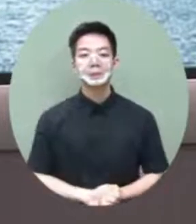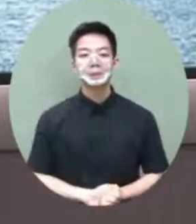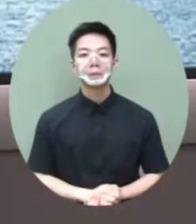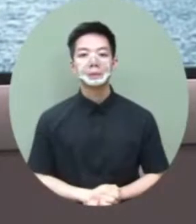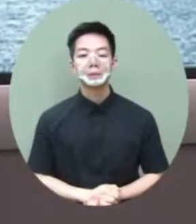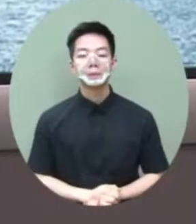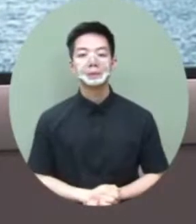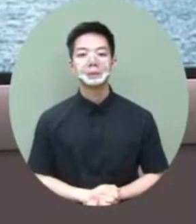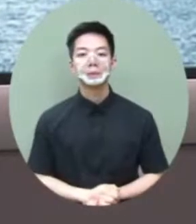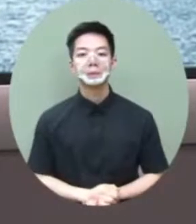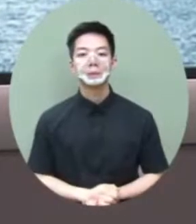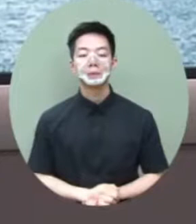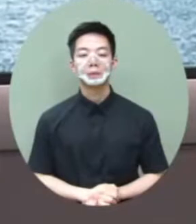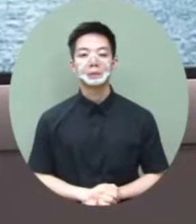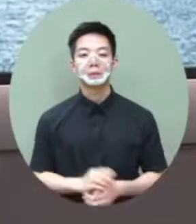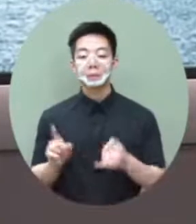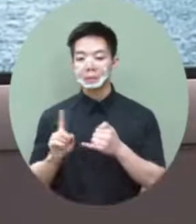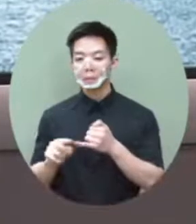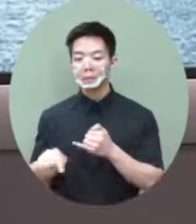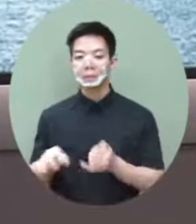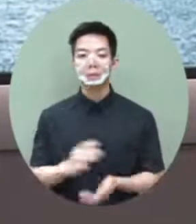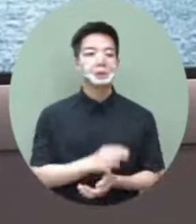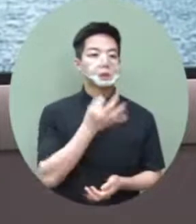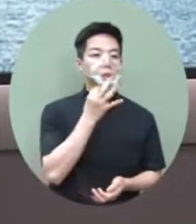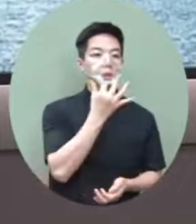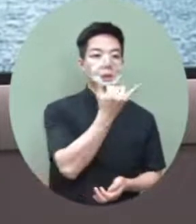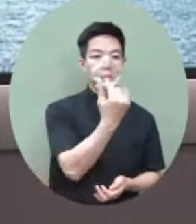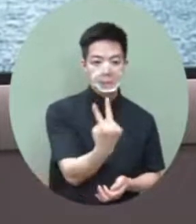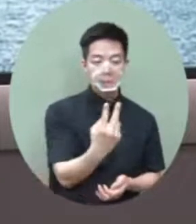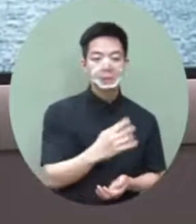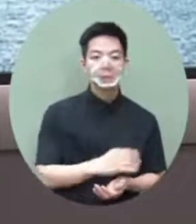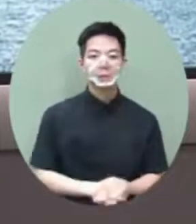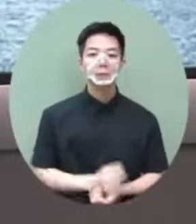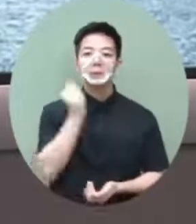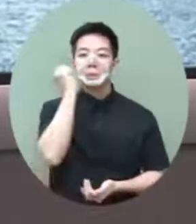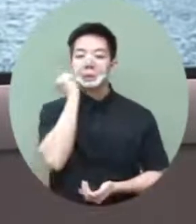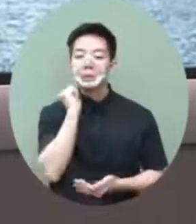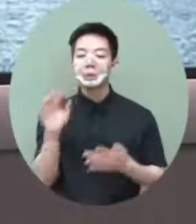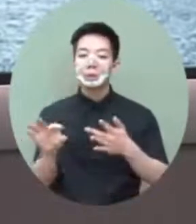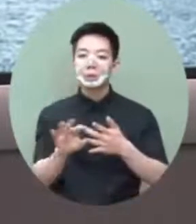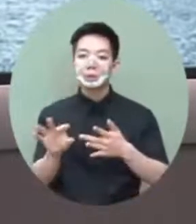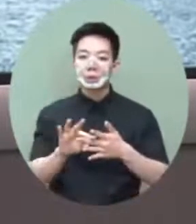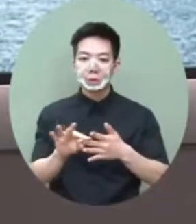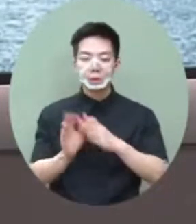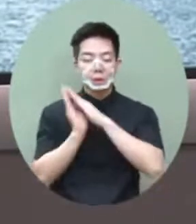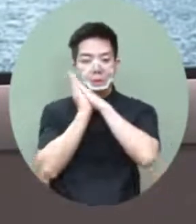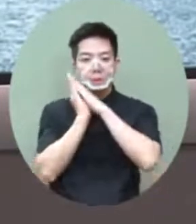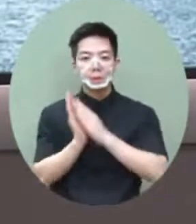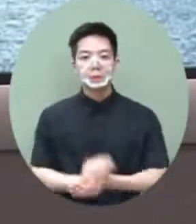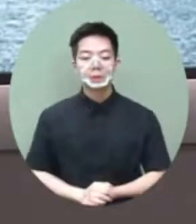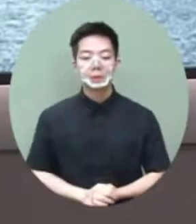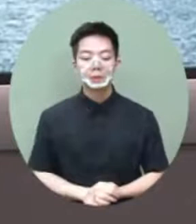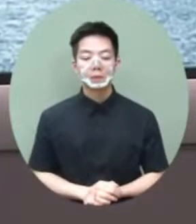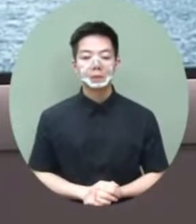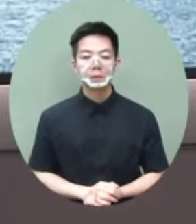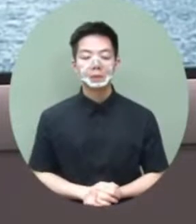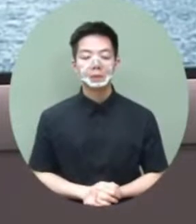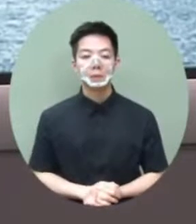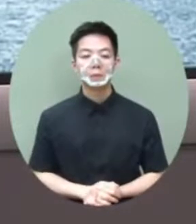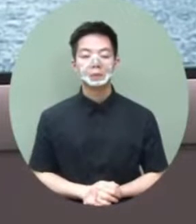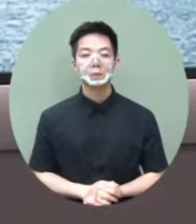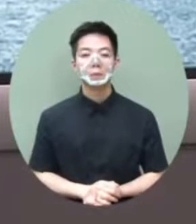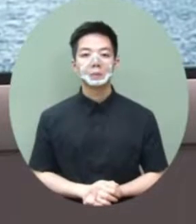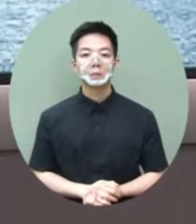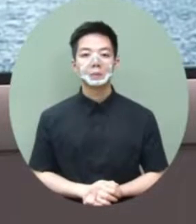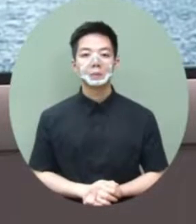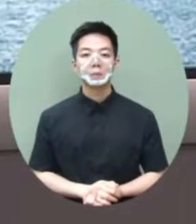diabetes as well as a mental disorder. Finally, a 62-year-old patient also residing in a care